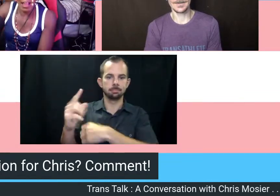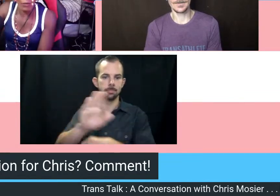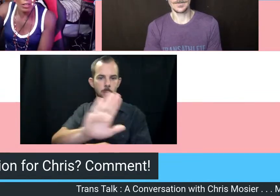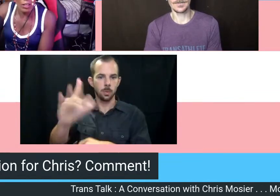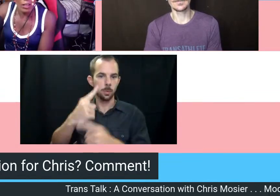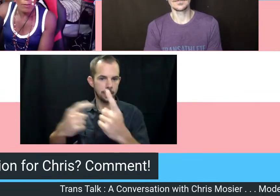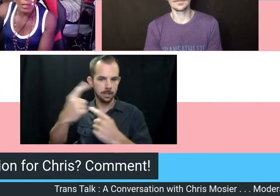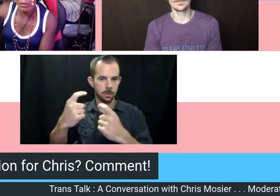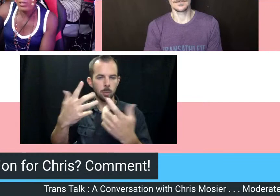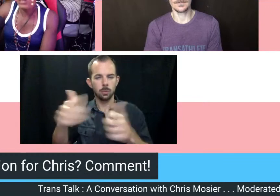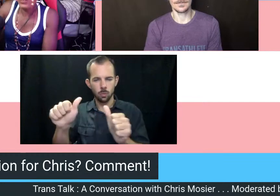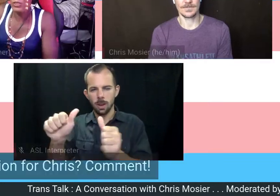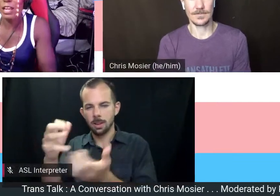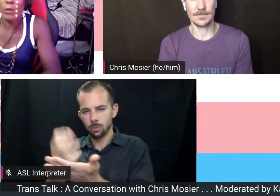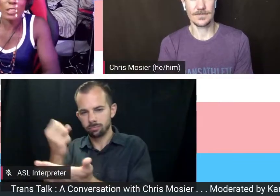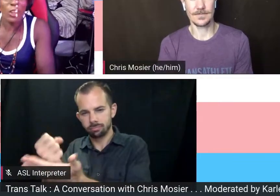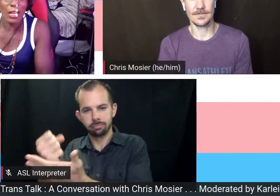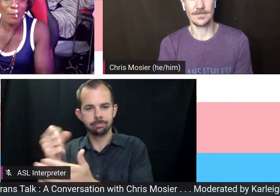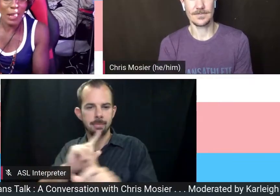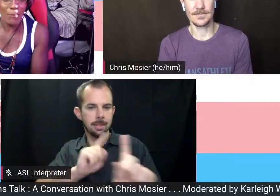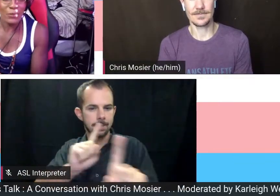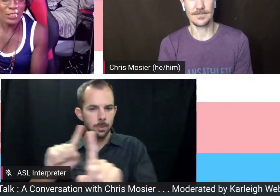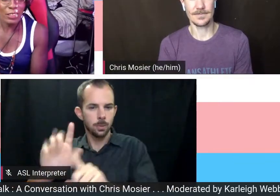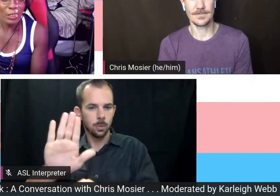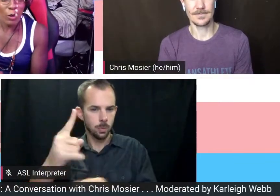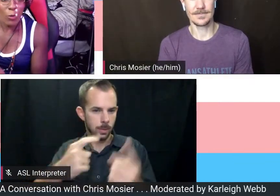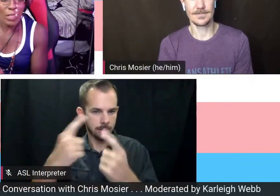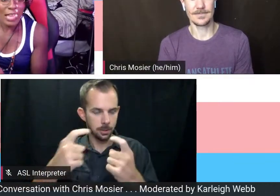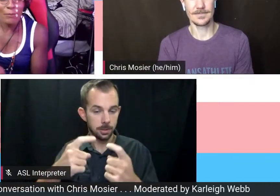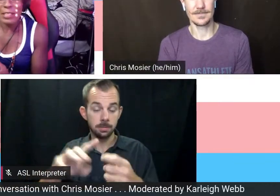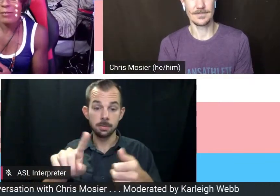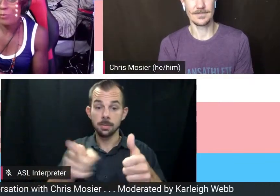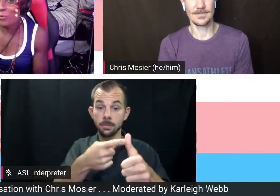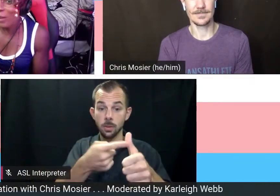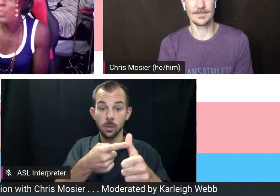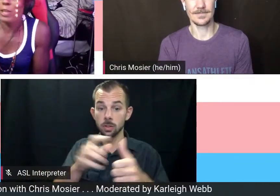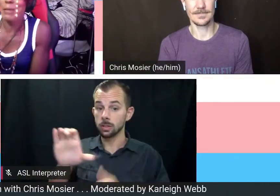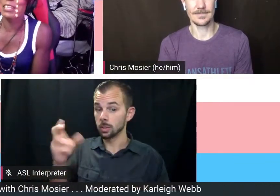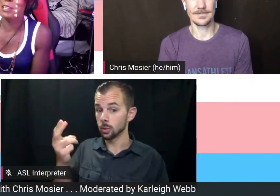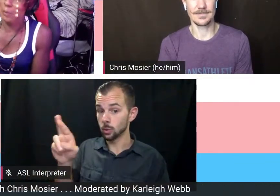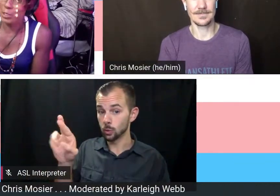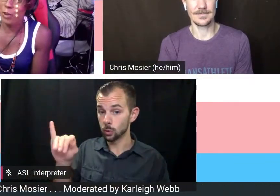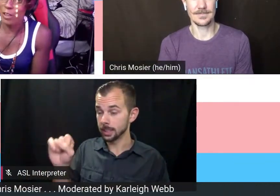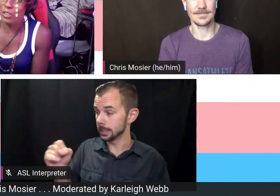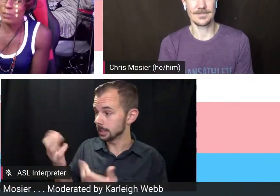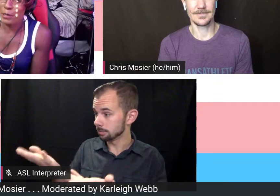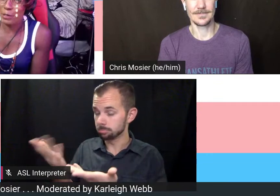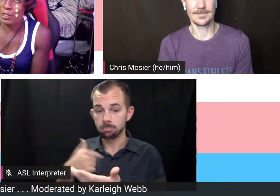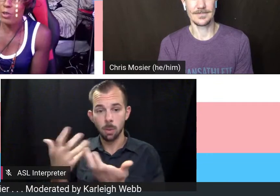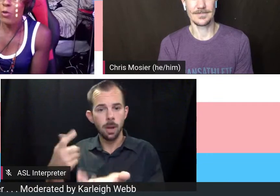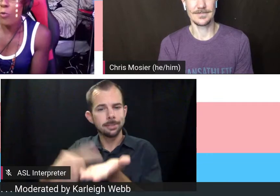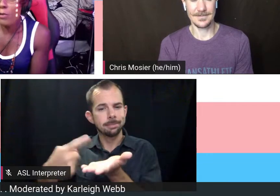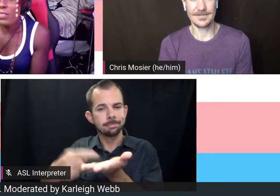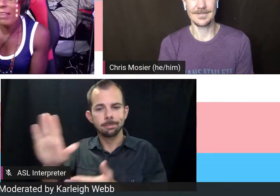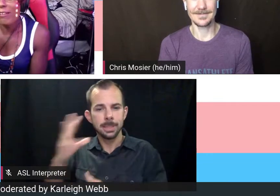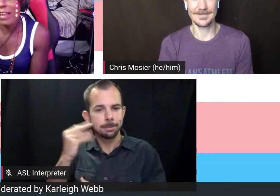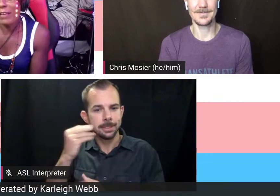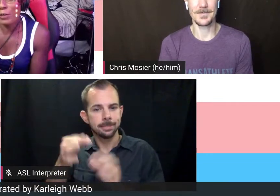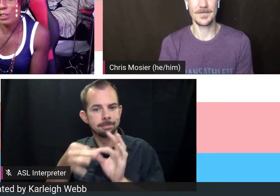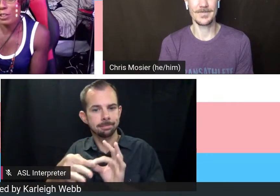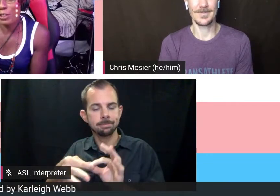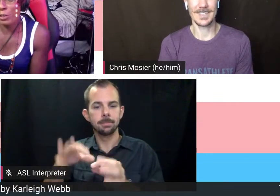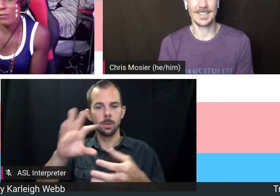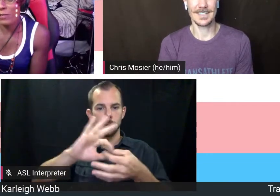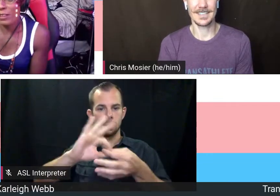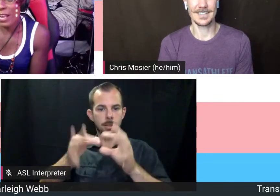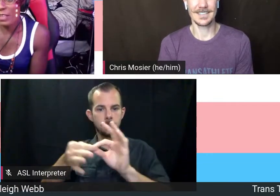we have. But Chris, first, I want to talk about what's happening. I want to talk about that Olympic trials experience. What was that like